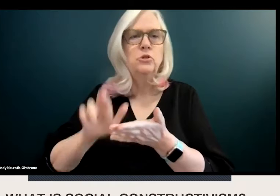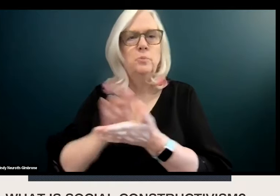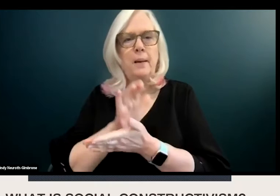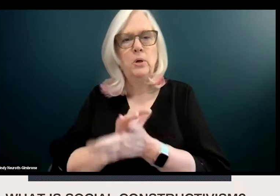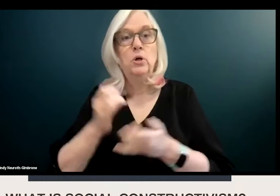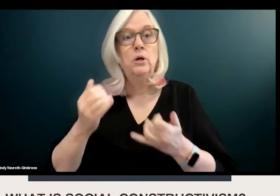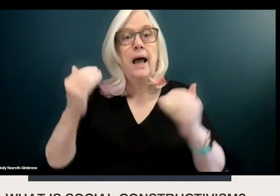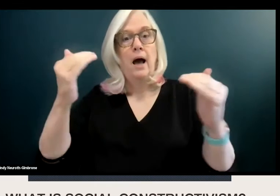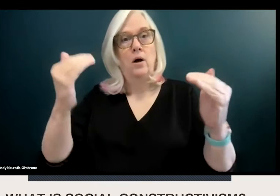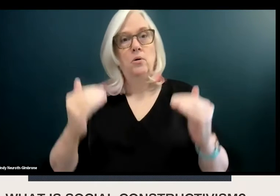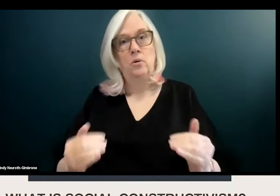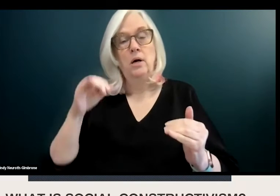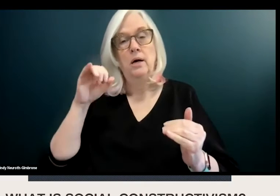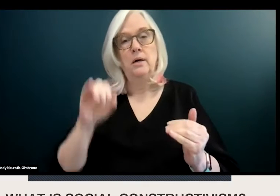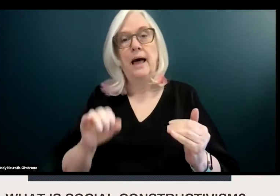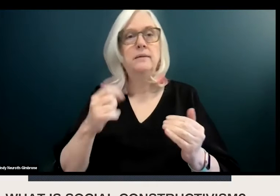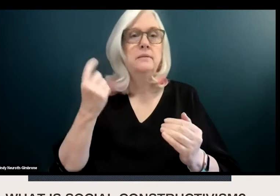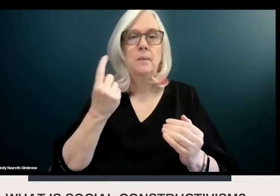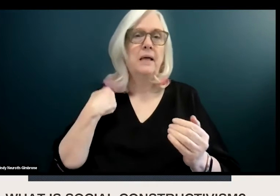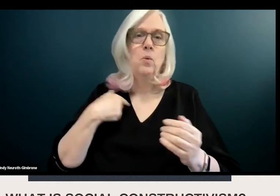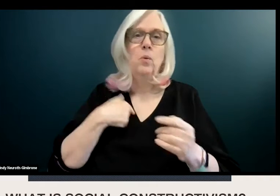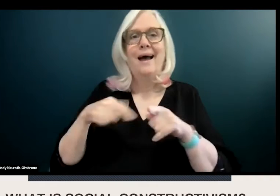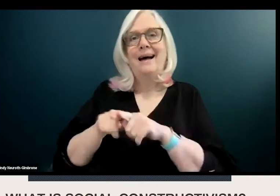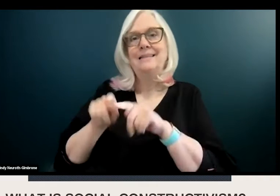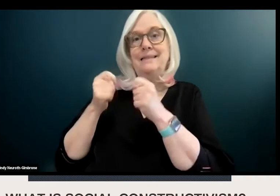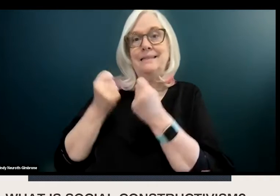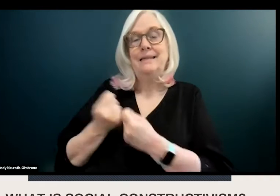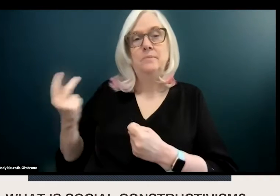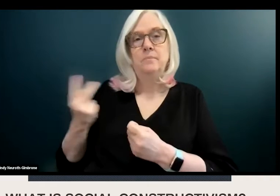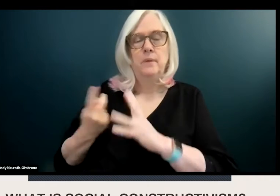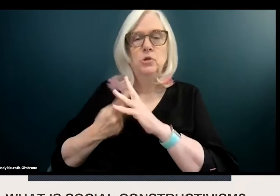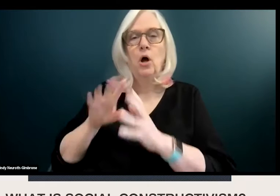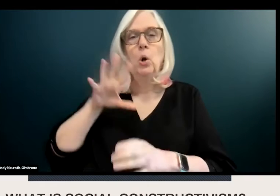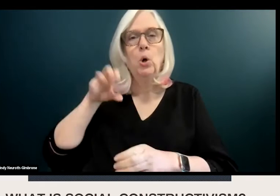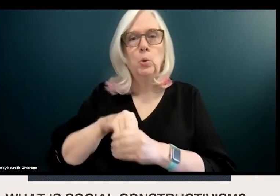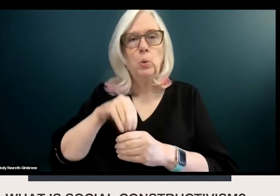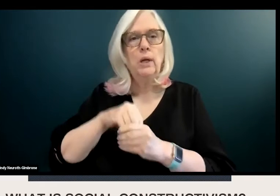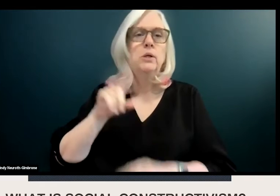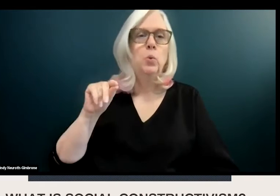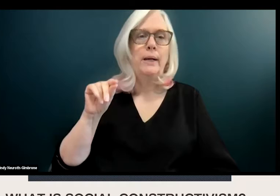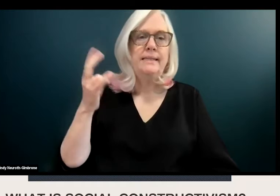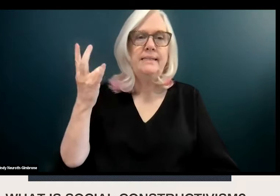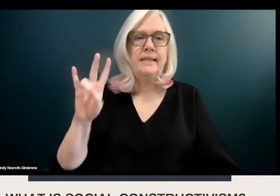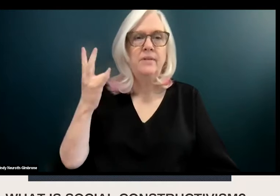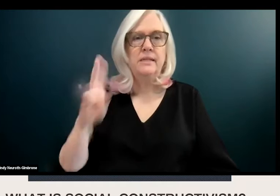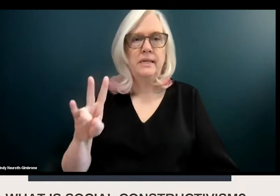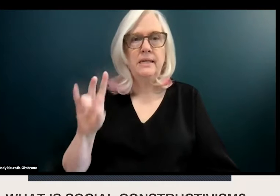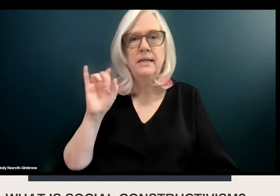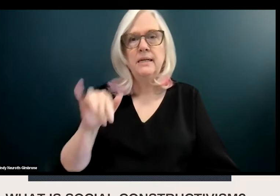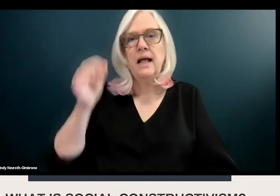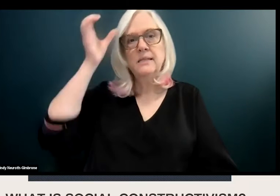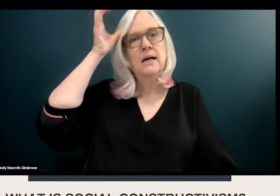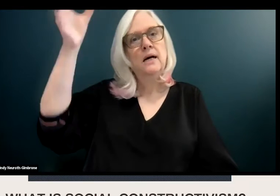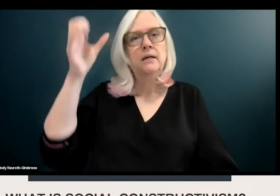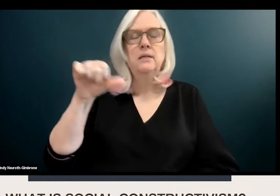So this brings us to something that we actively as a team began to employ in 2017, and it is the concept of